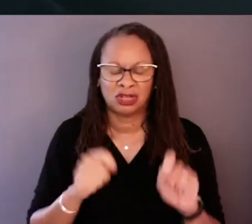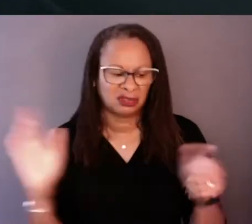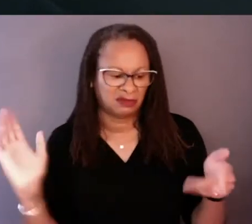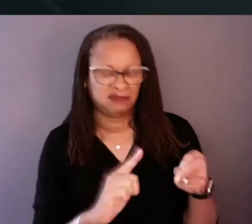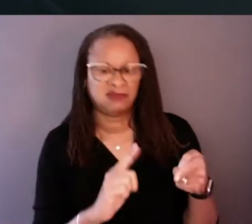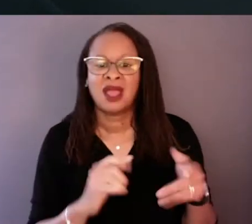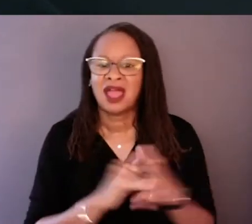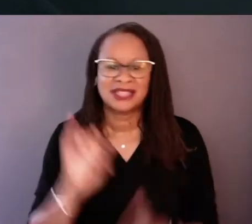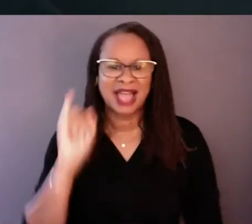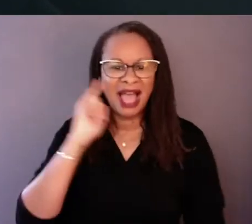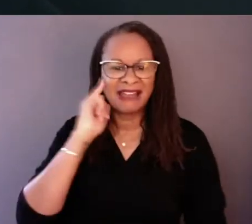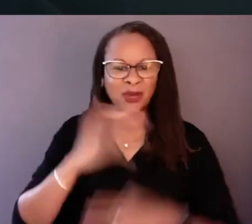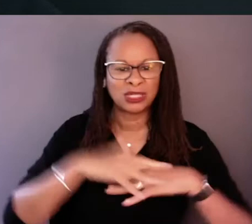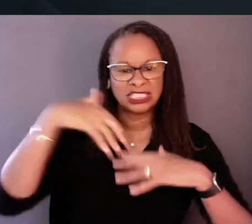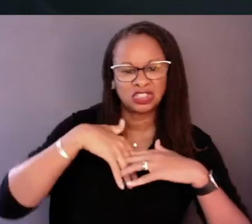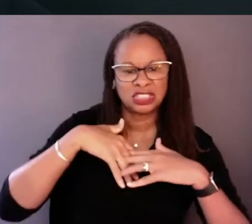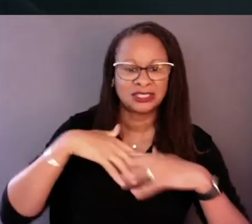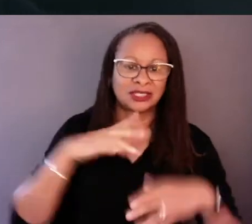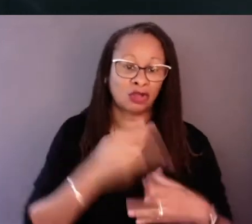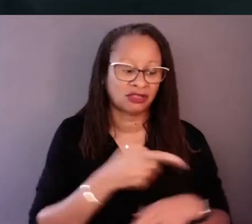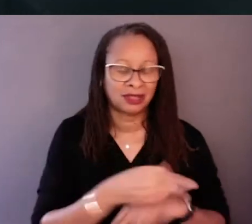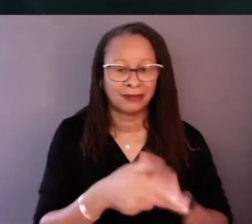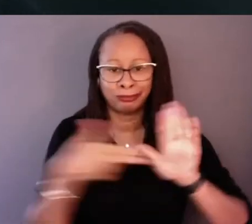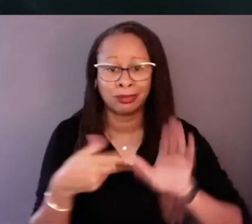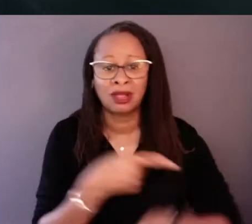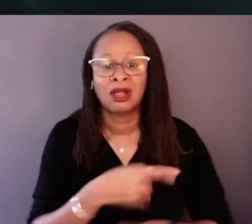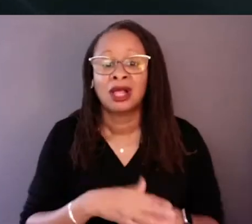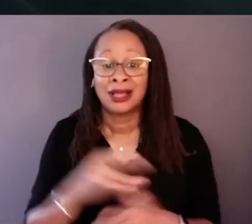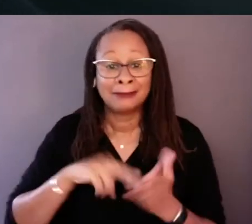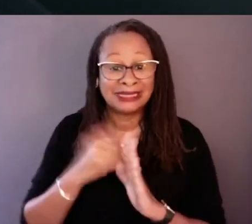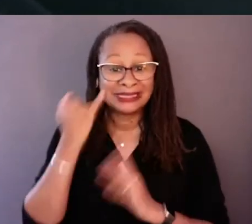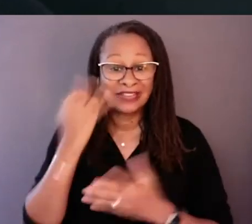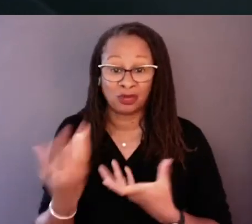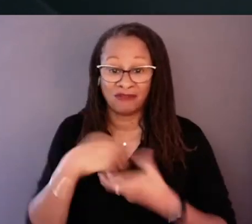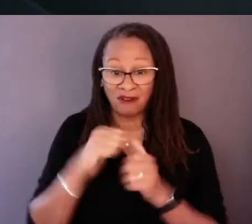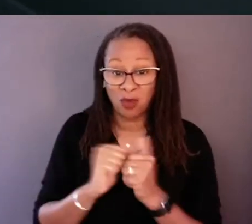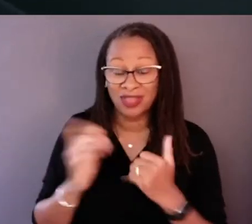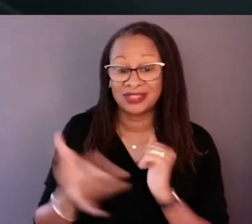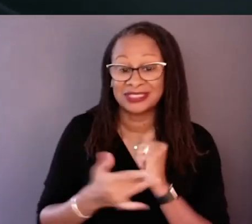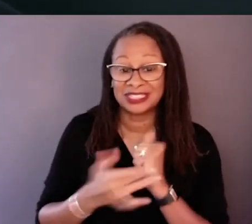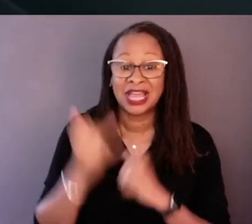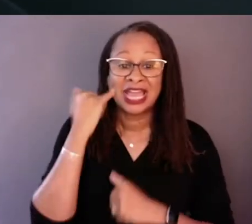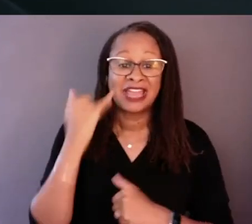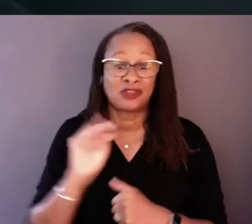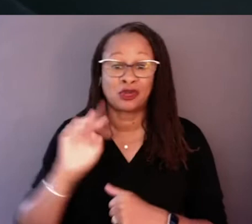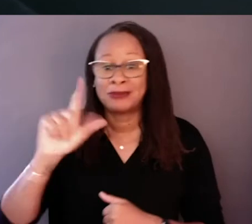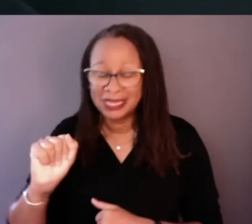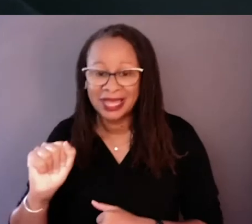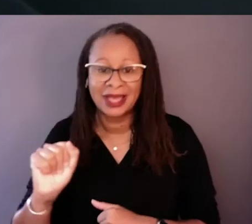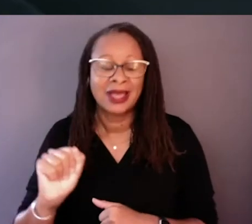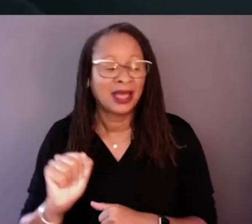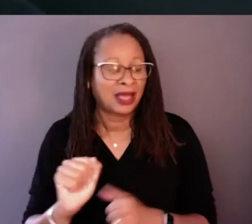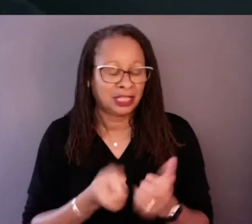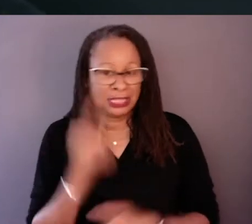Indians, meaning that if you engage with technology, if you are media literate, that you cannot claim access to that portion of your